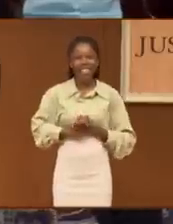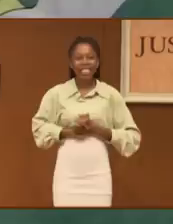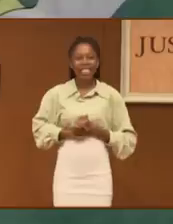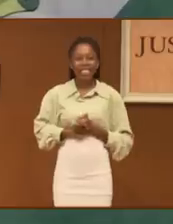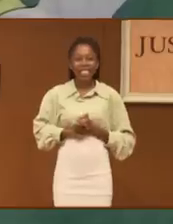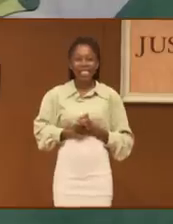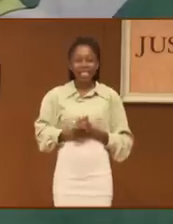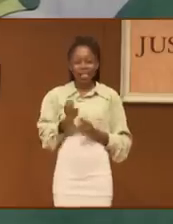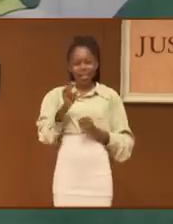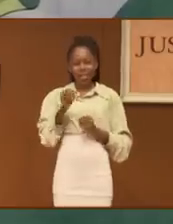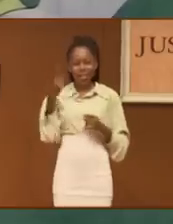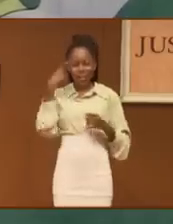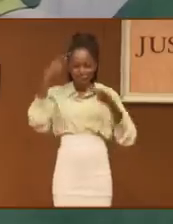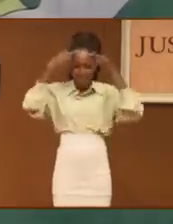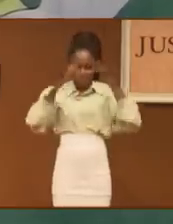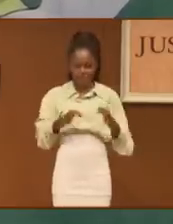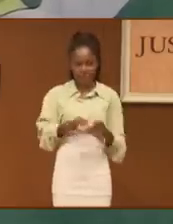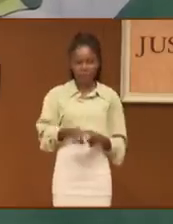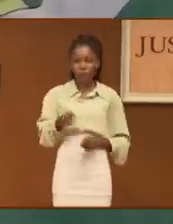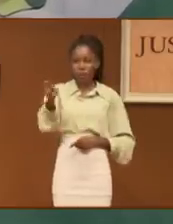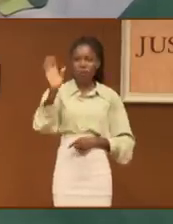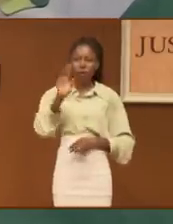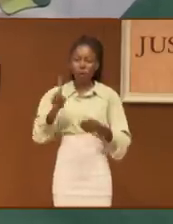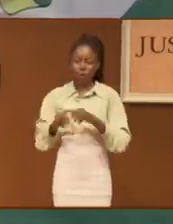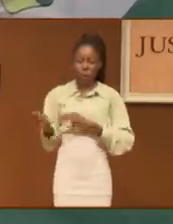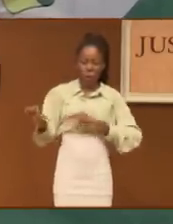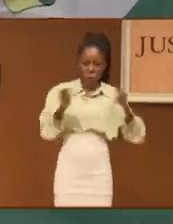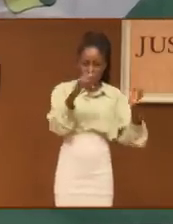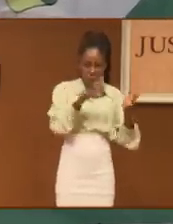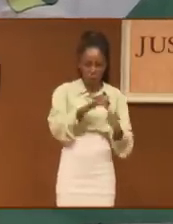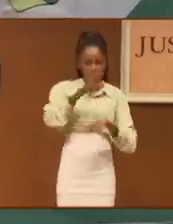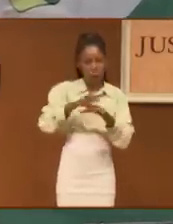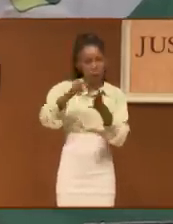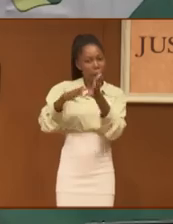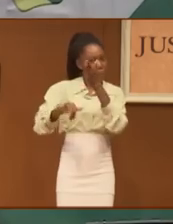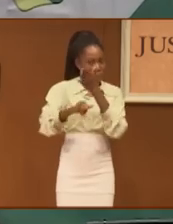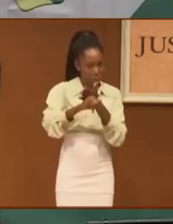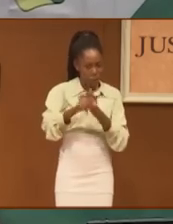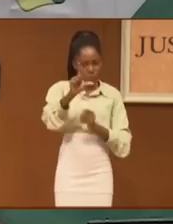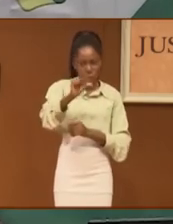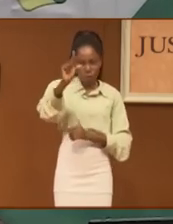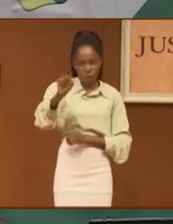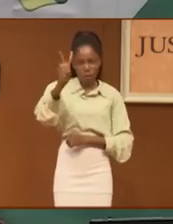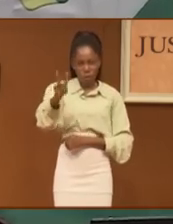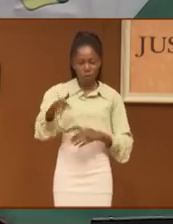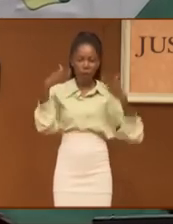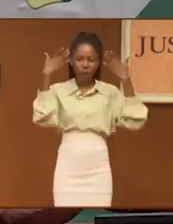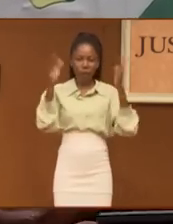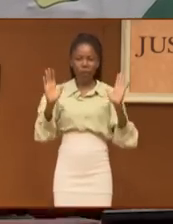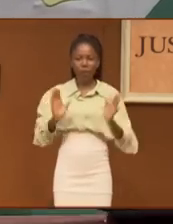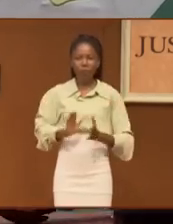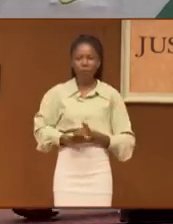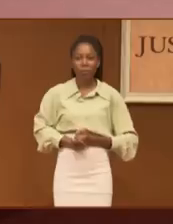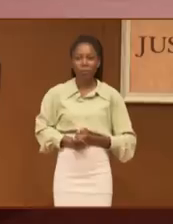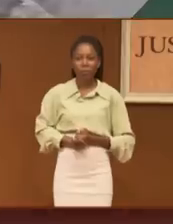Okay. So judgment for the plaintiff. The defendant is to vacate the premises by 31st day of May 2022. Judgment for the